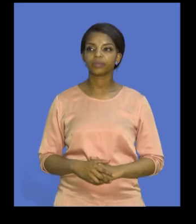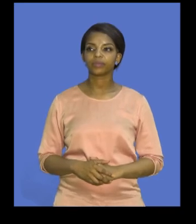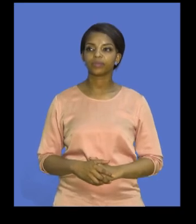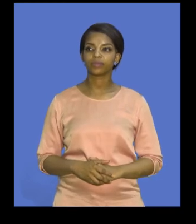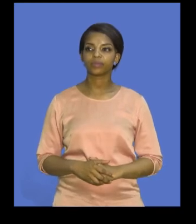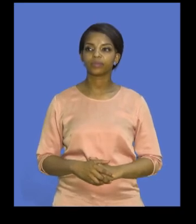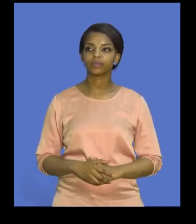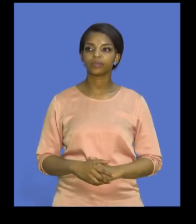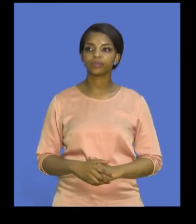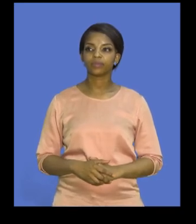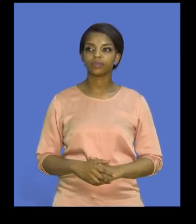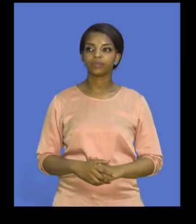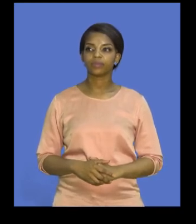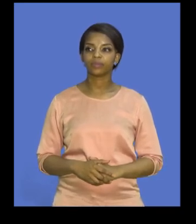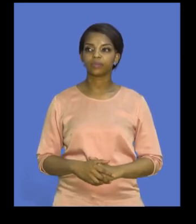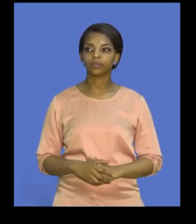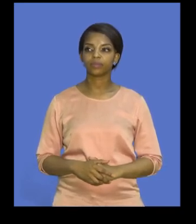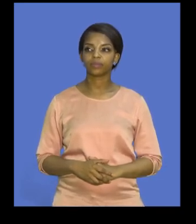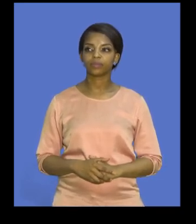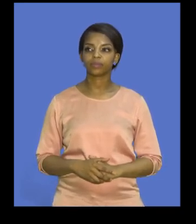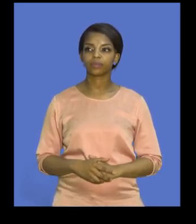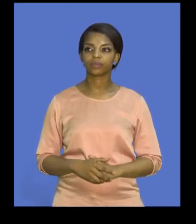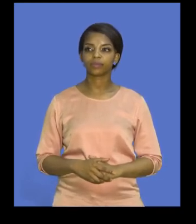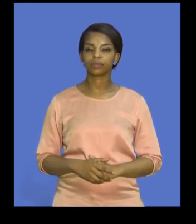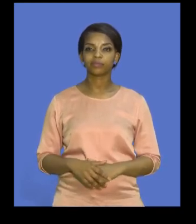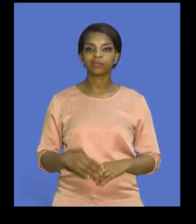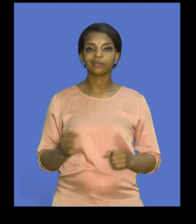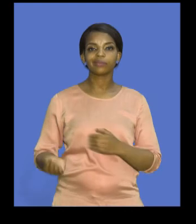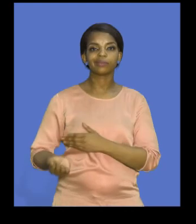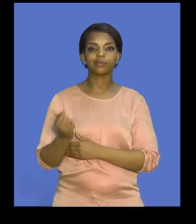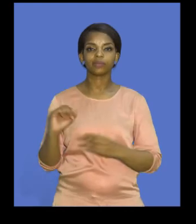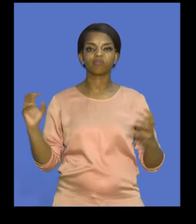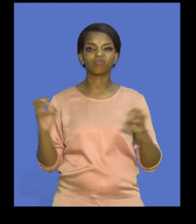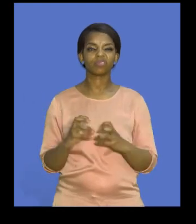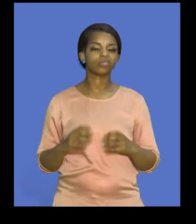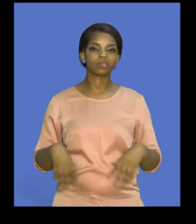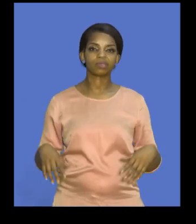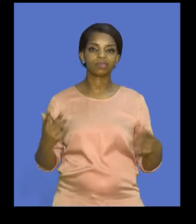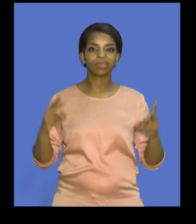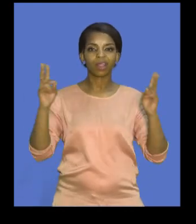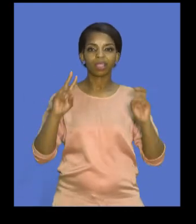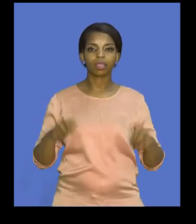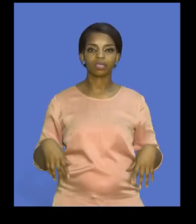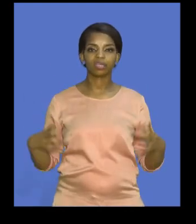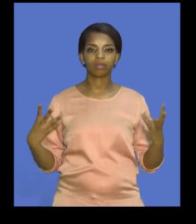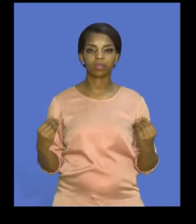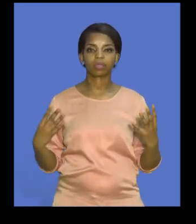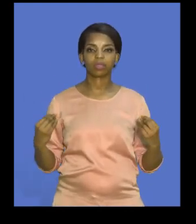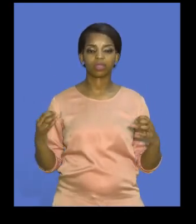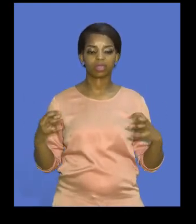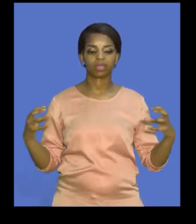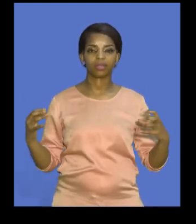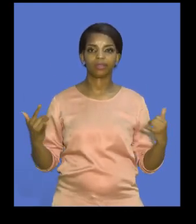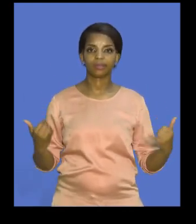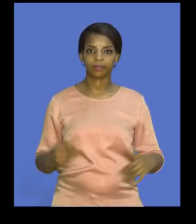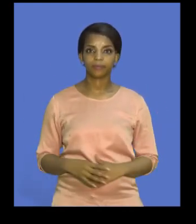Okay, there's a decrease in the electrostatic force. But if we decrease the distance, so it means if we